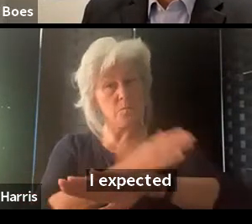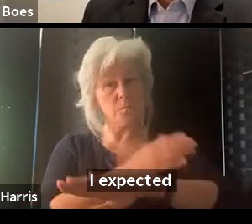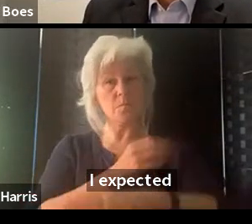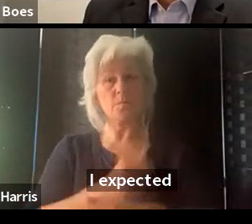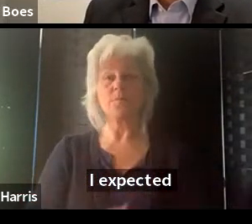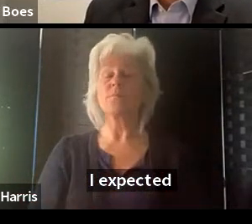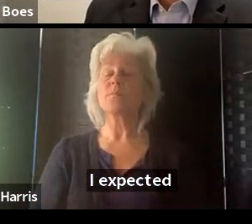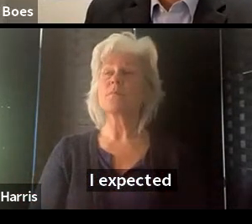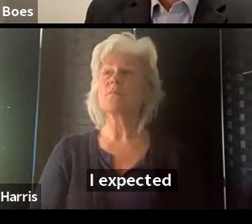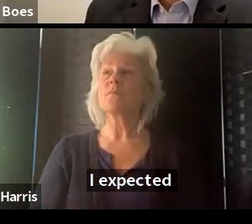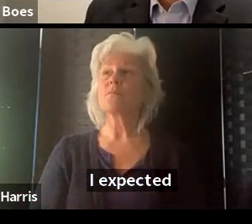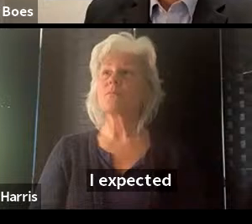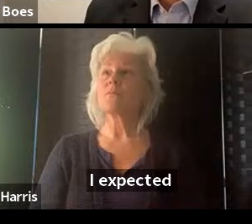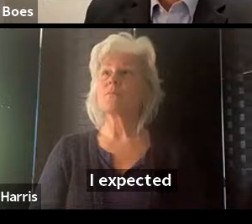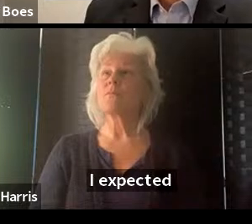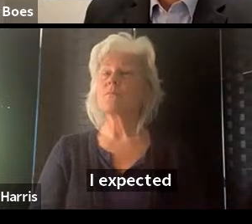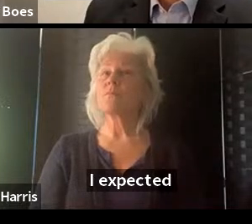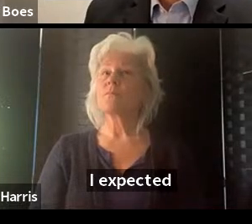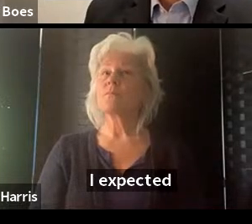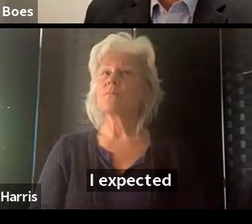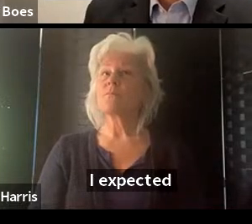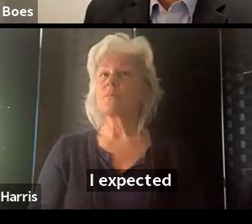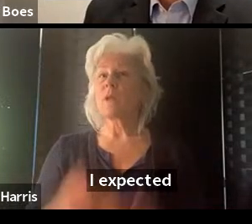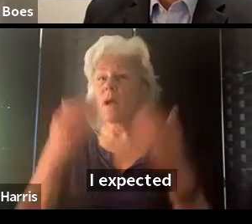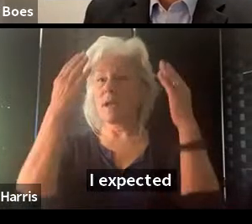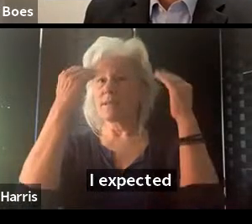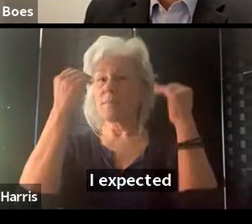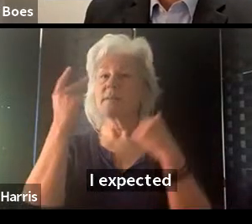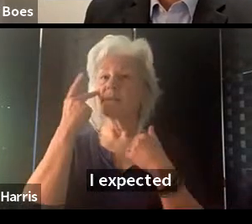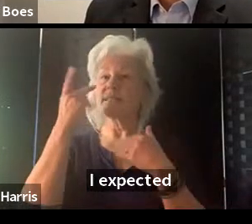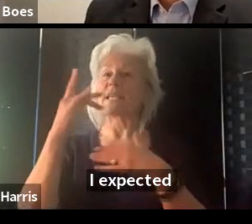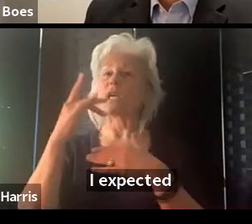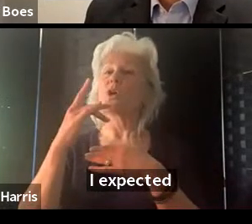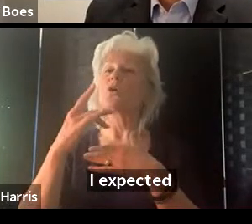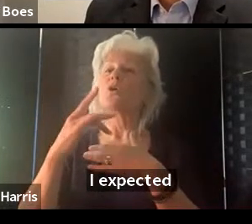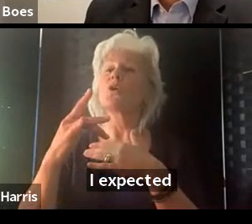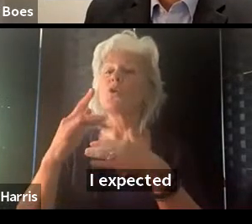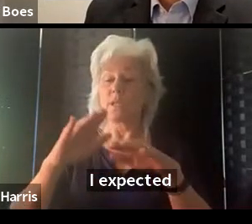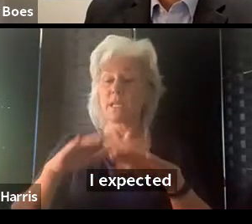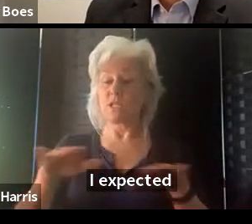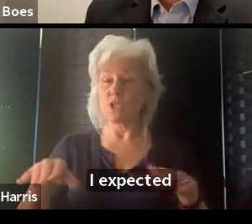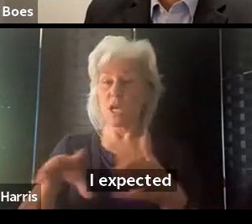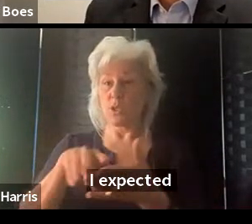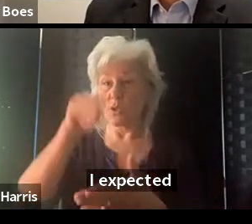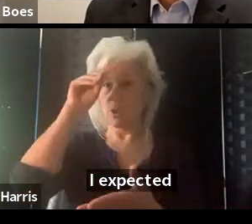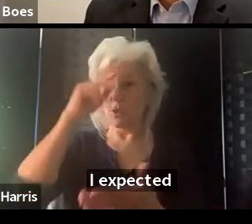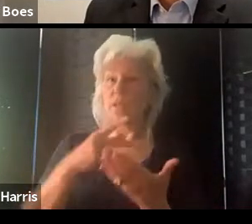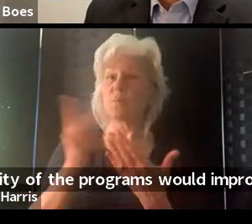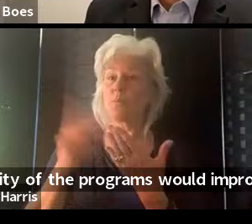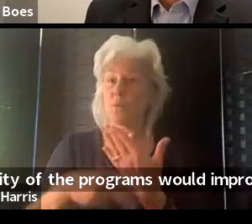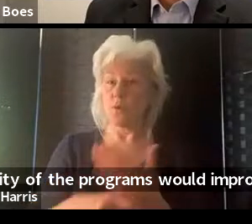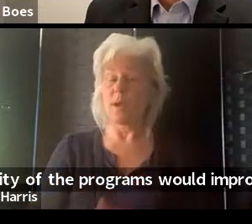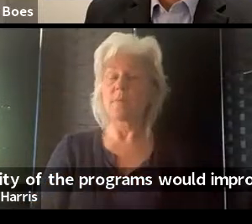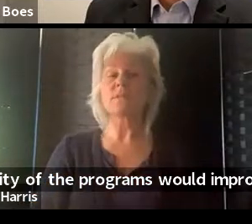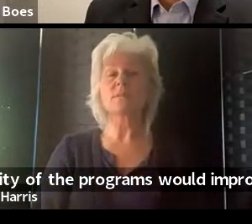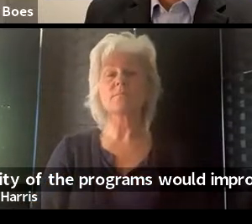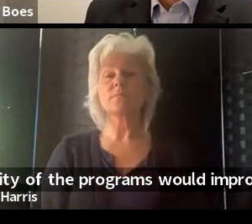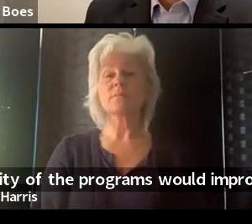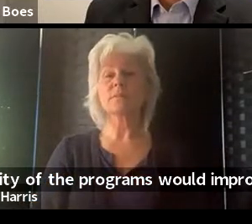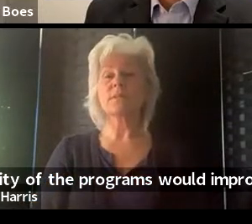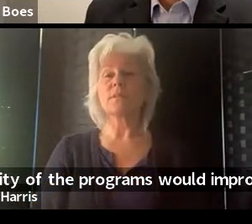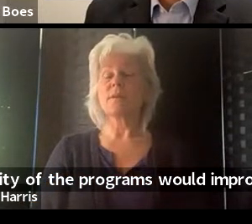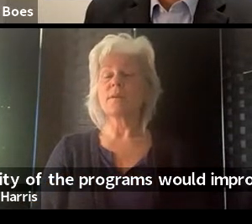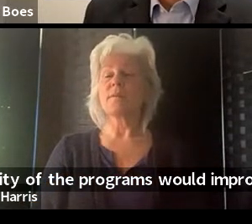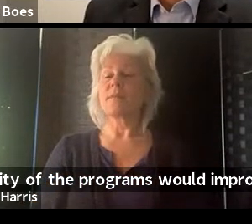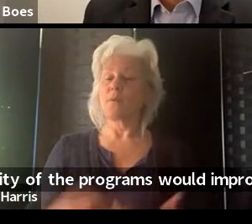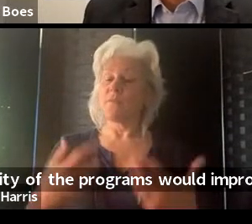I expected to see early learning, early childhood programs to fit the needs of the